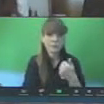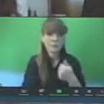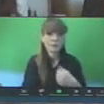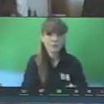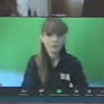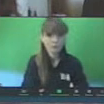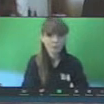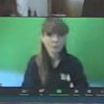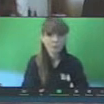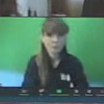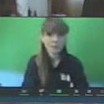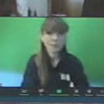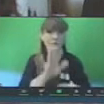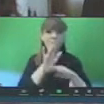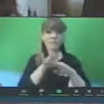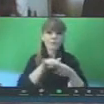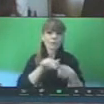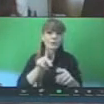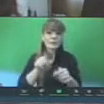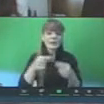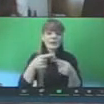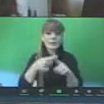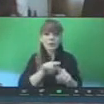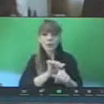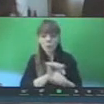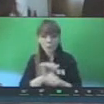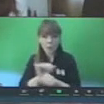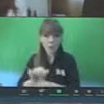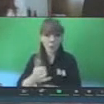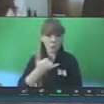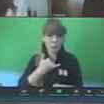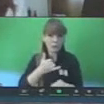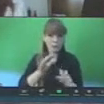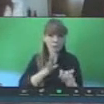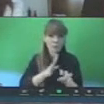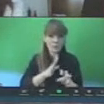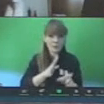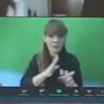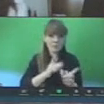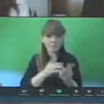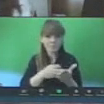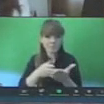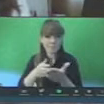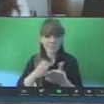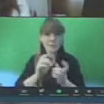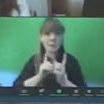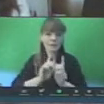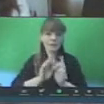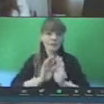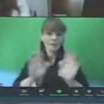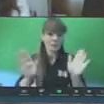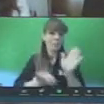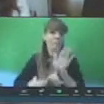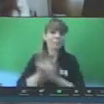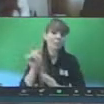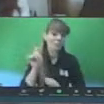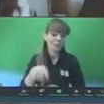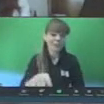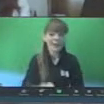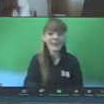simultaneous interpretation is important for us, so we are heard by everybody. We apologize for this